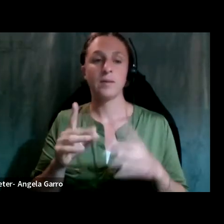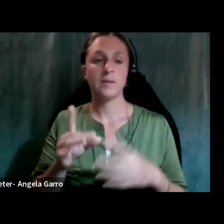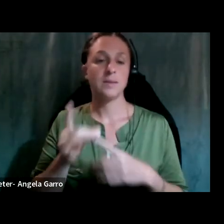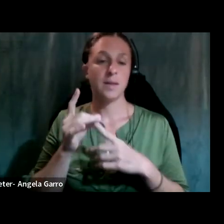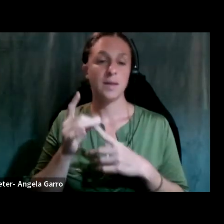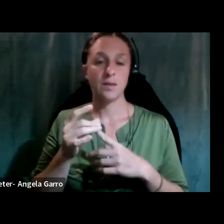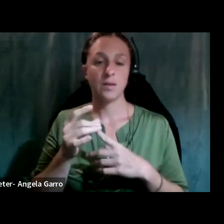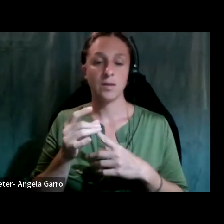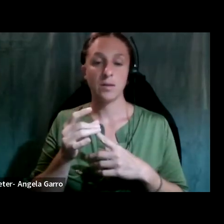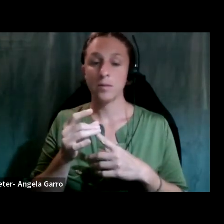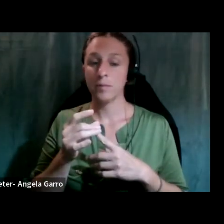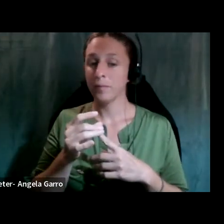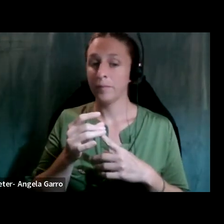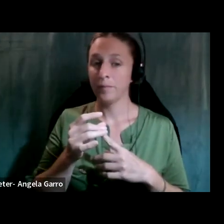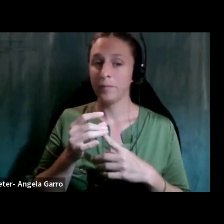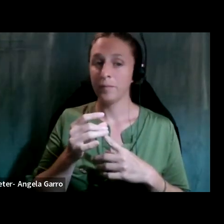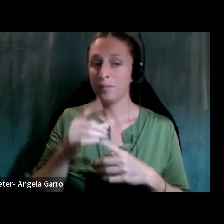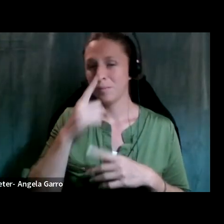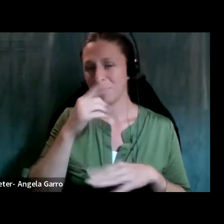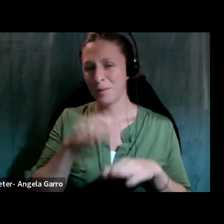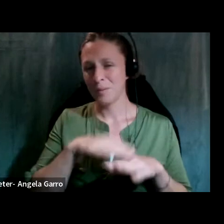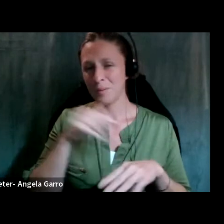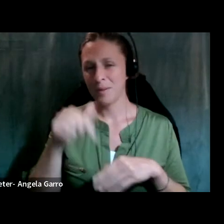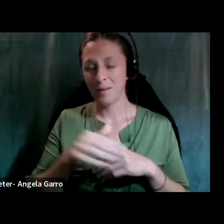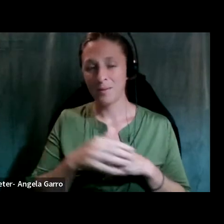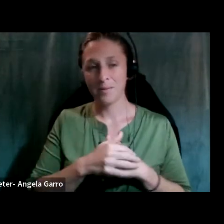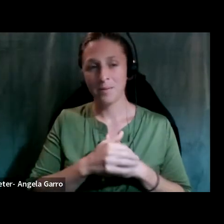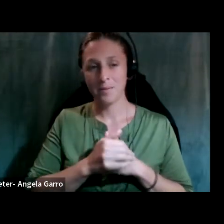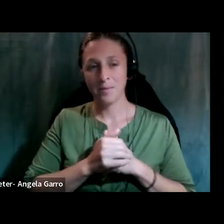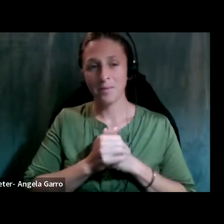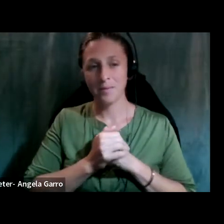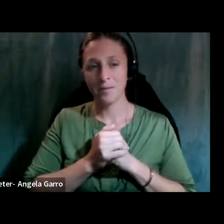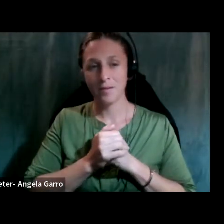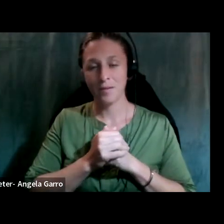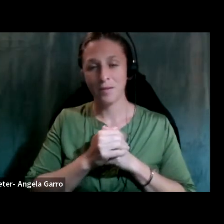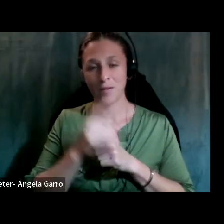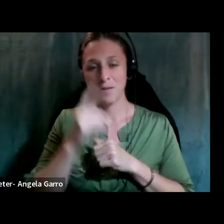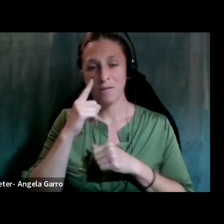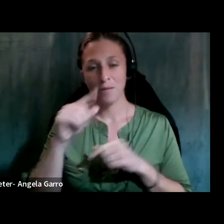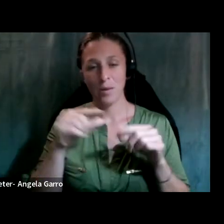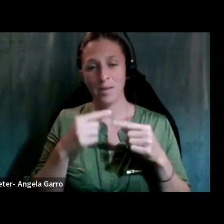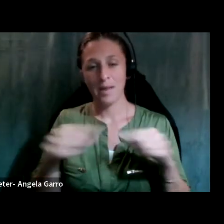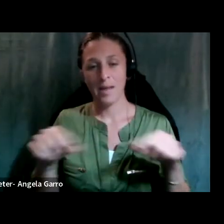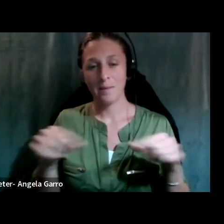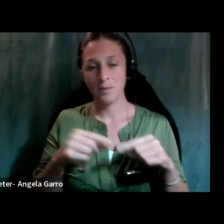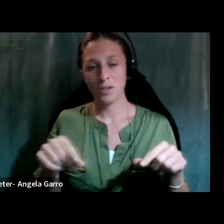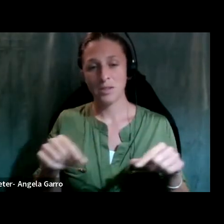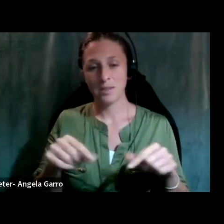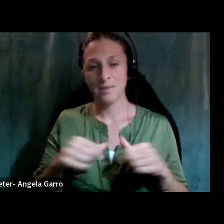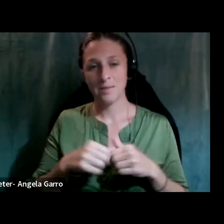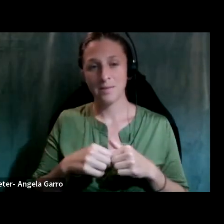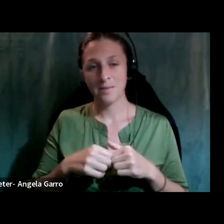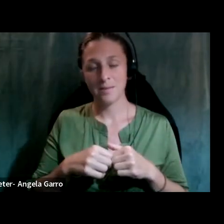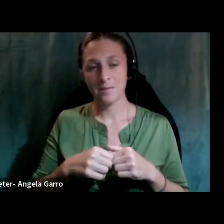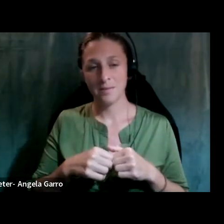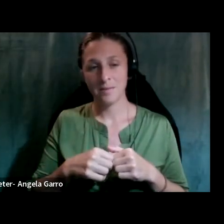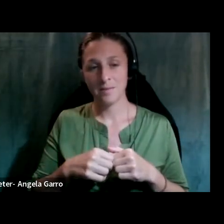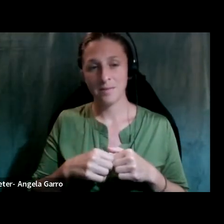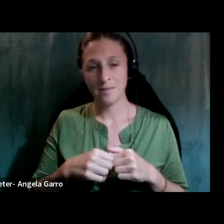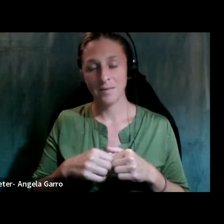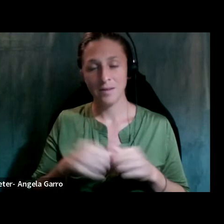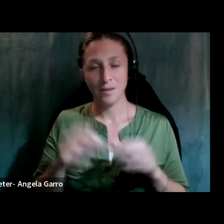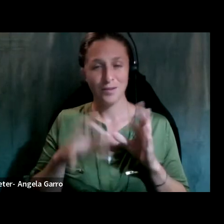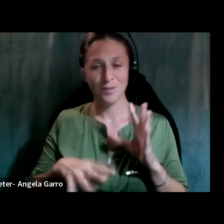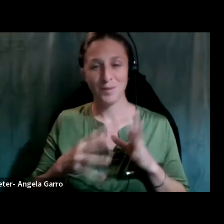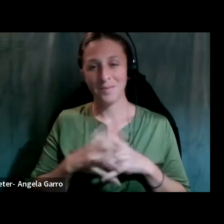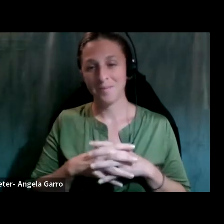Trustee afterwards. Sorry, can you slow down because Oh, I'm sorry. the poor captioner. You're right. I wasn't even Or thinking the, about I'm that. sorry, I just know Greg wanted me to yes, hurry. I'll interpret it.